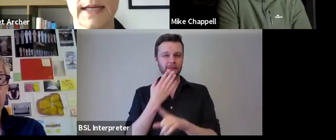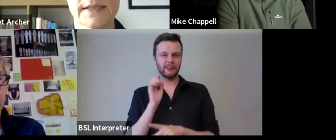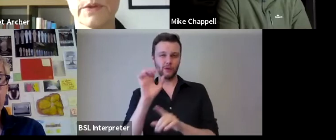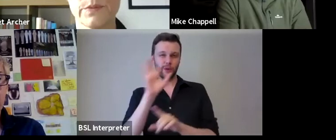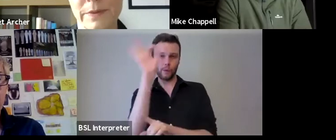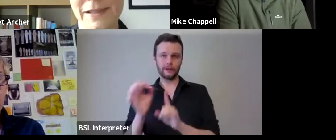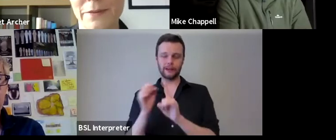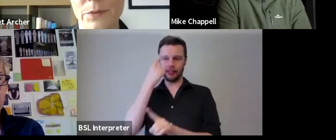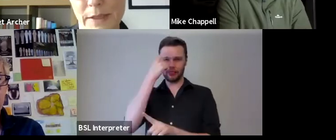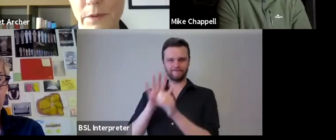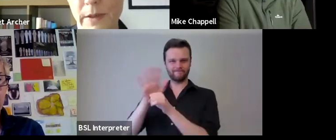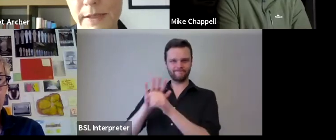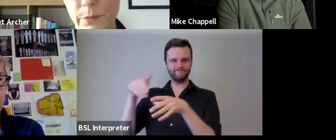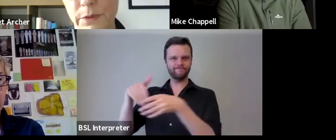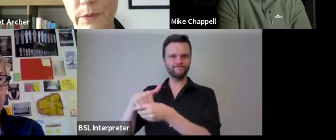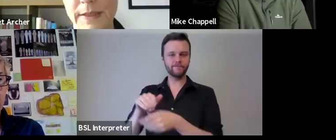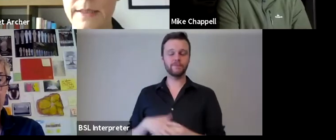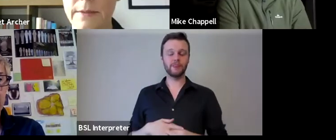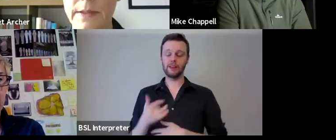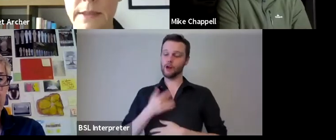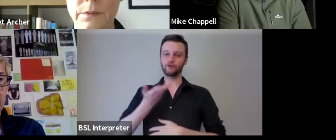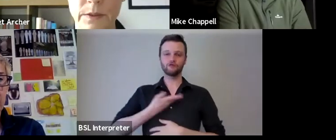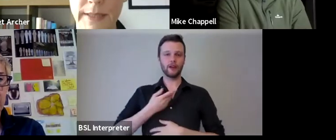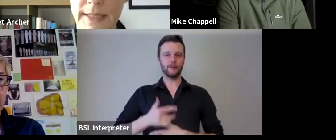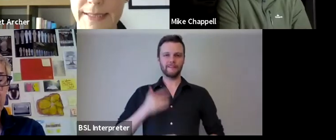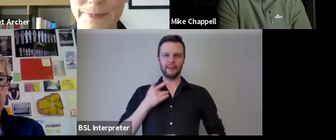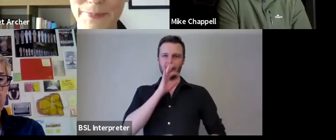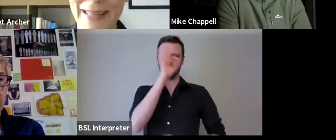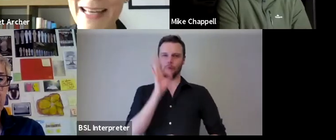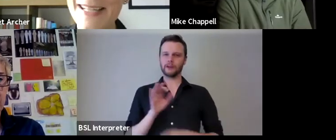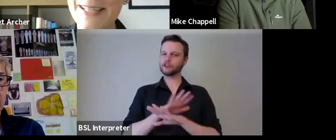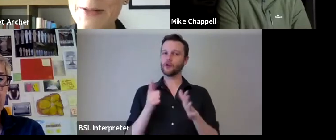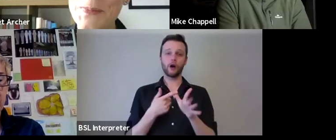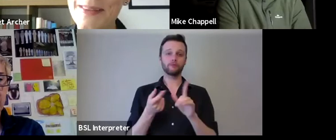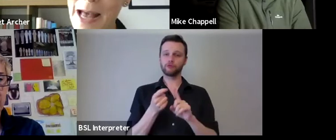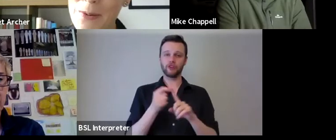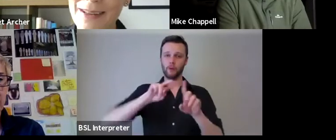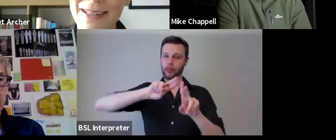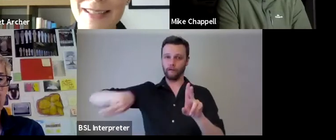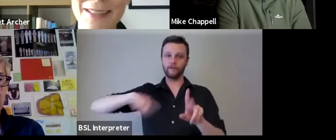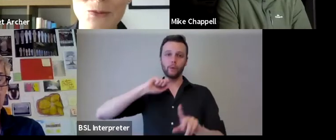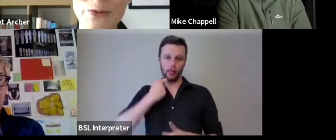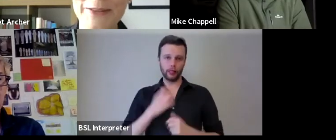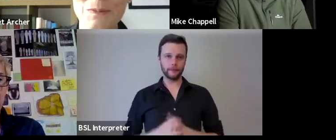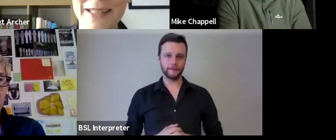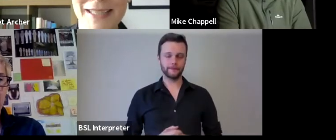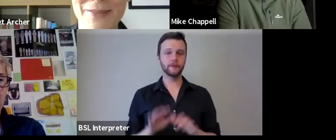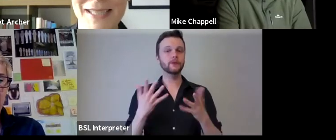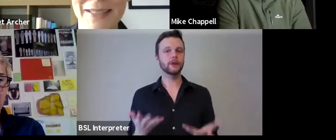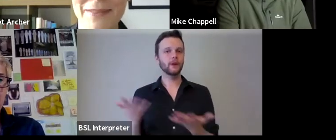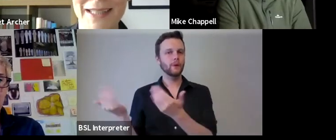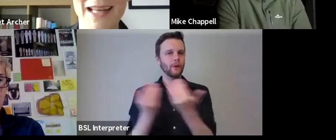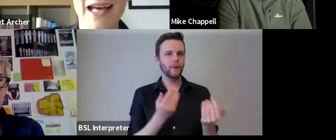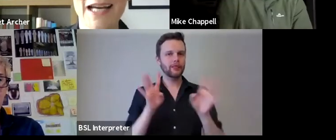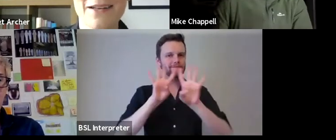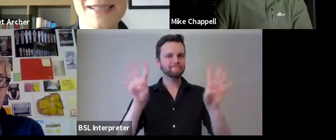this context. We will reserve the right to remove questions if they don't fit within this. So now I'd like to welcome my guests for